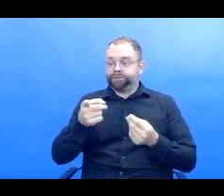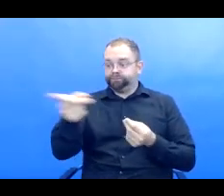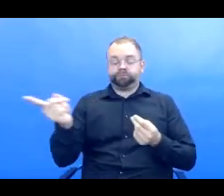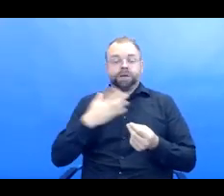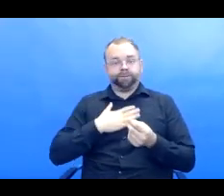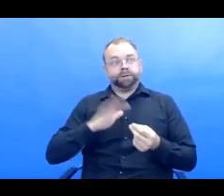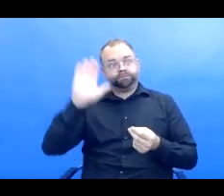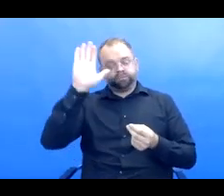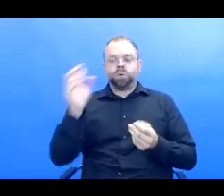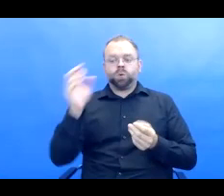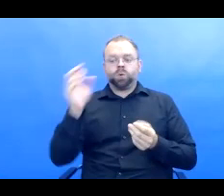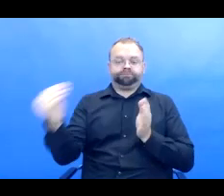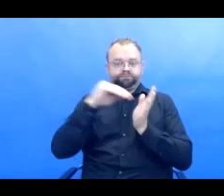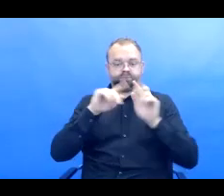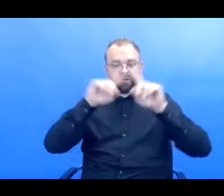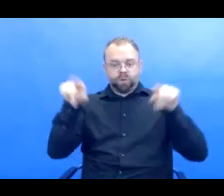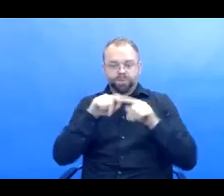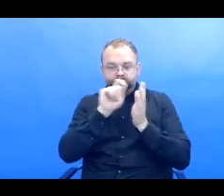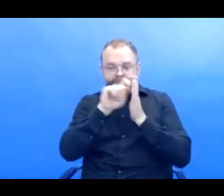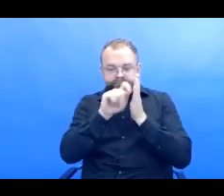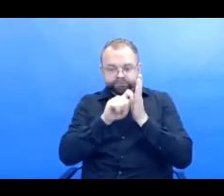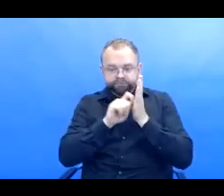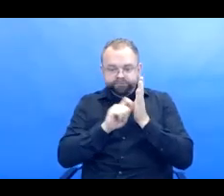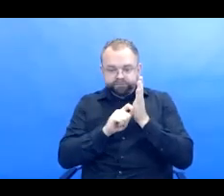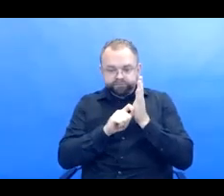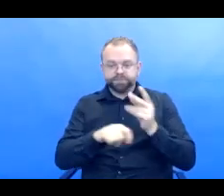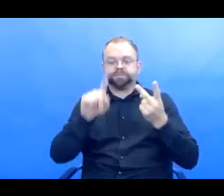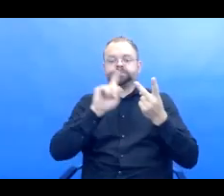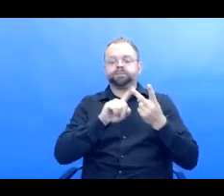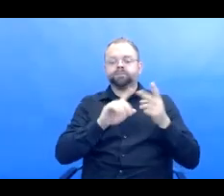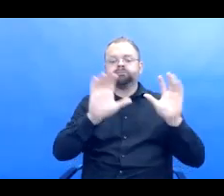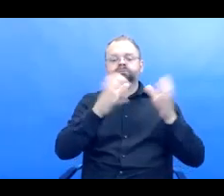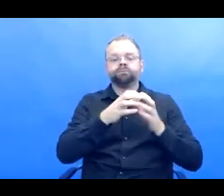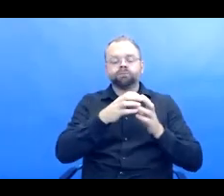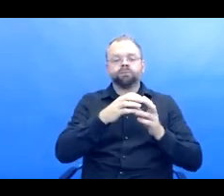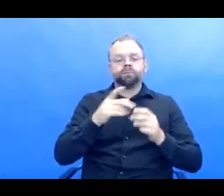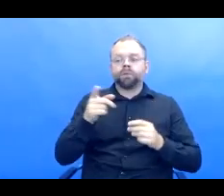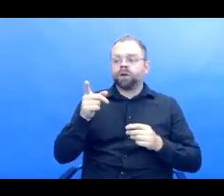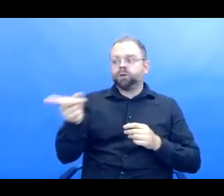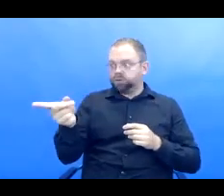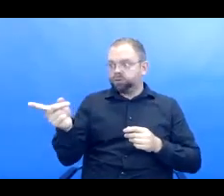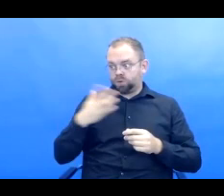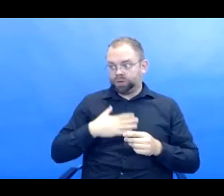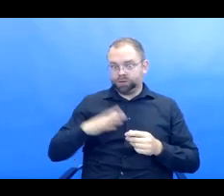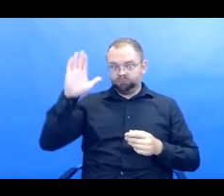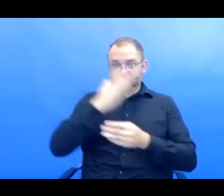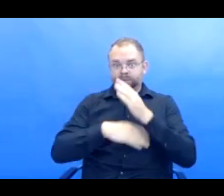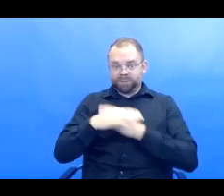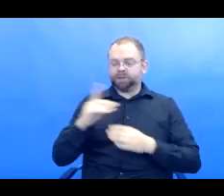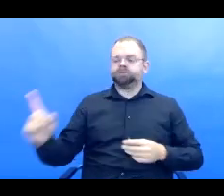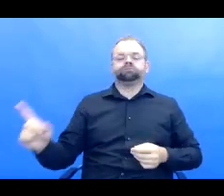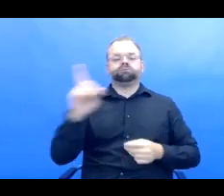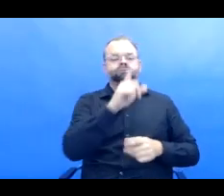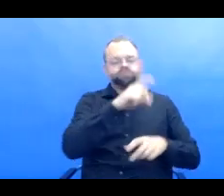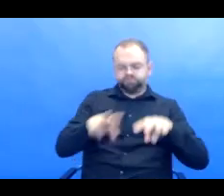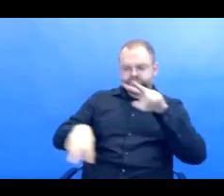the assessment. The medical assessment is done from level 3 hospital to level 5. This is